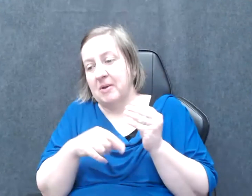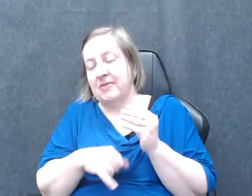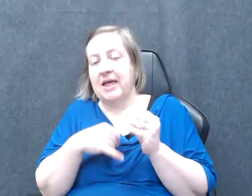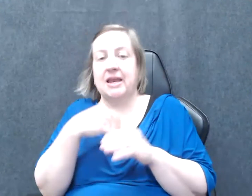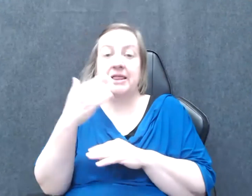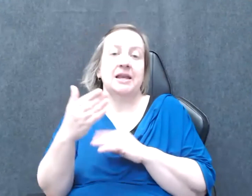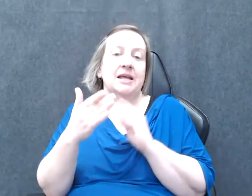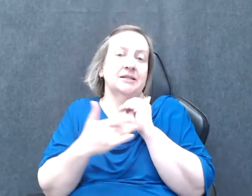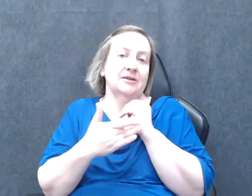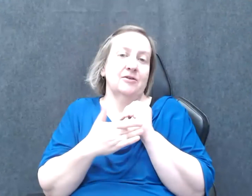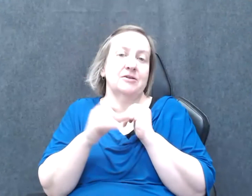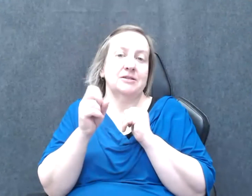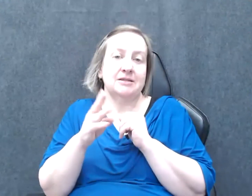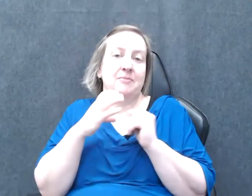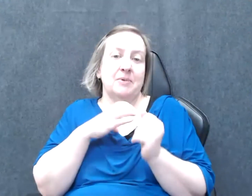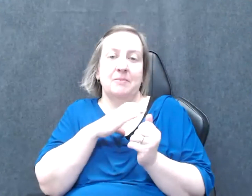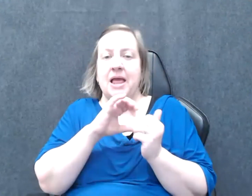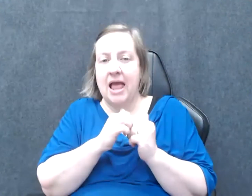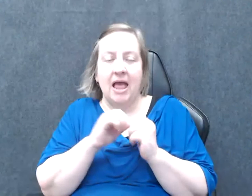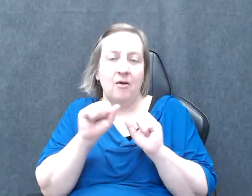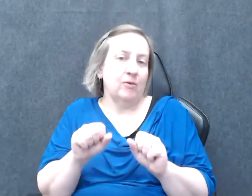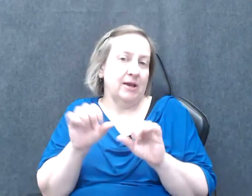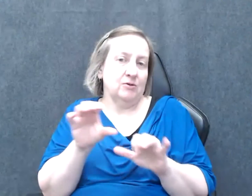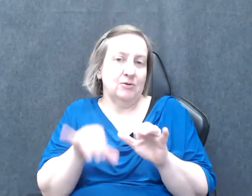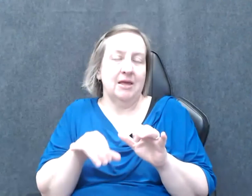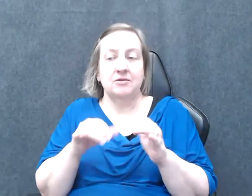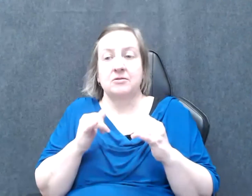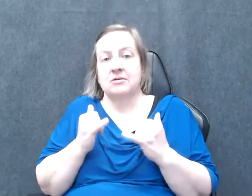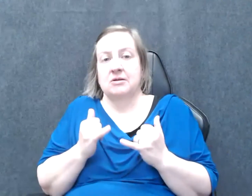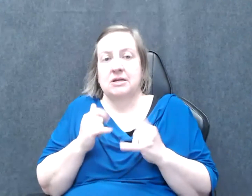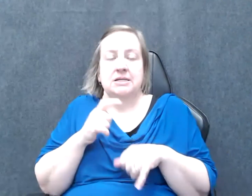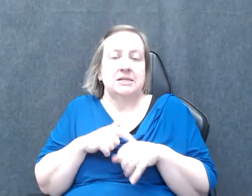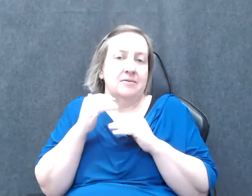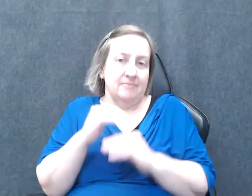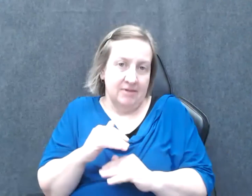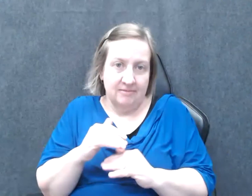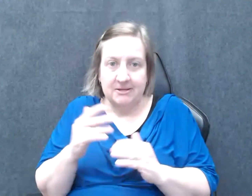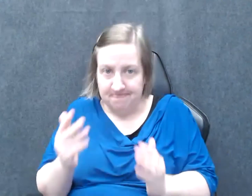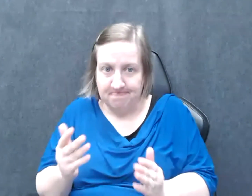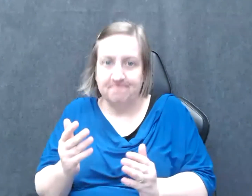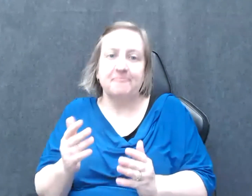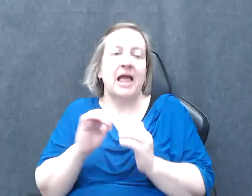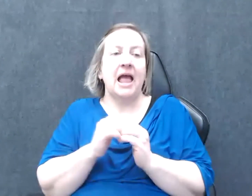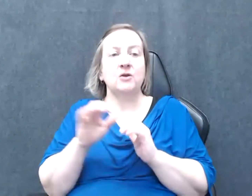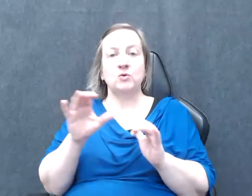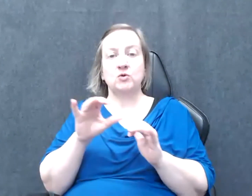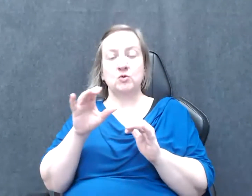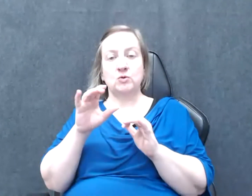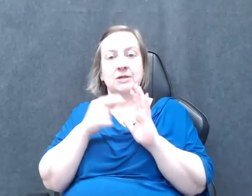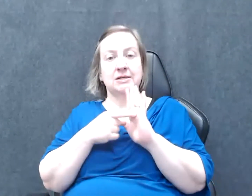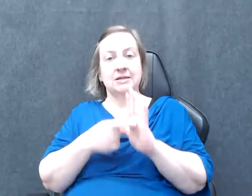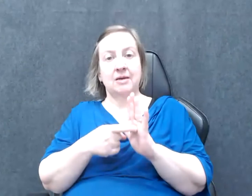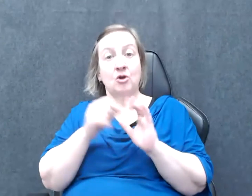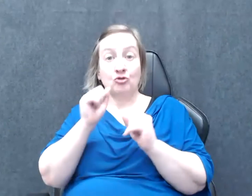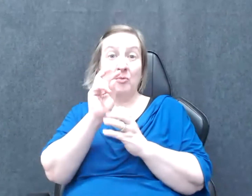next technology subcommittee on how to make that happen. We're just at the time constraint, right? So how do we do these demos? Can be up to 2